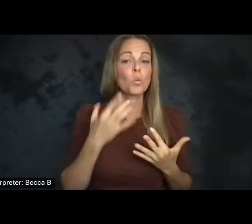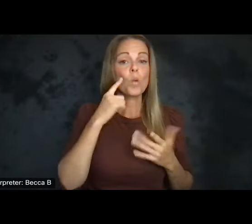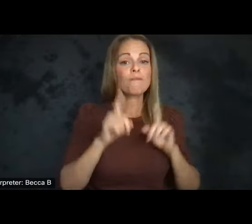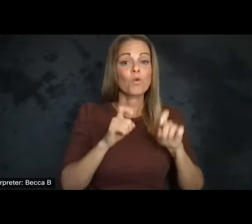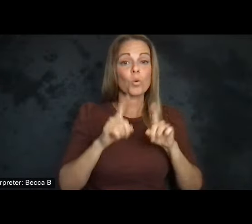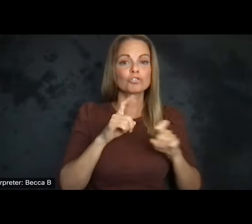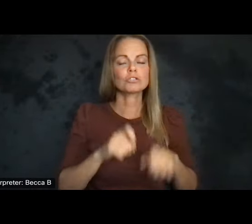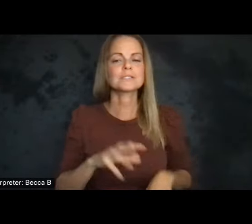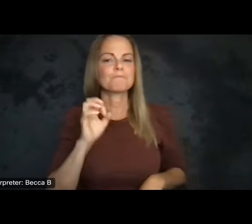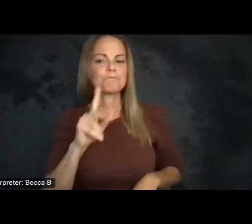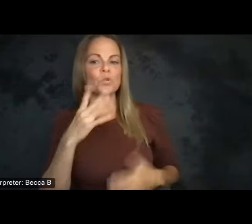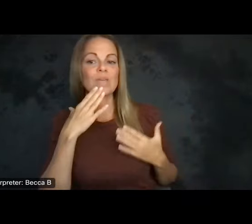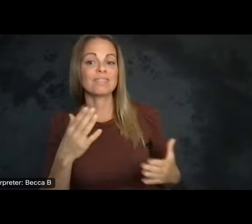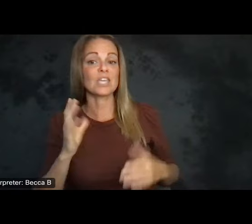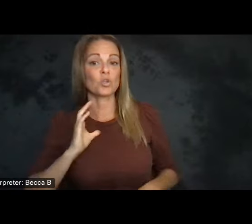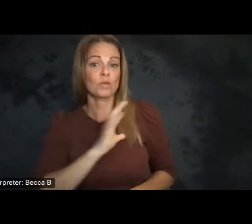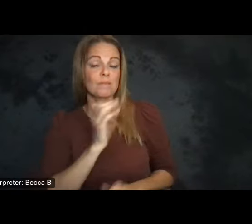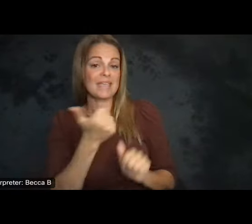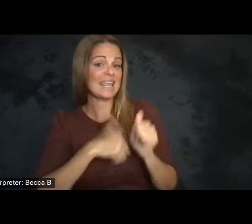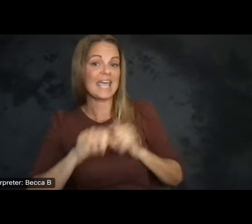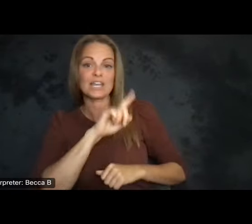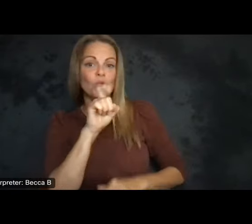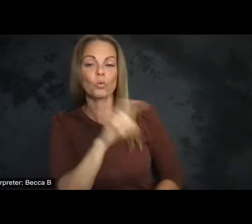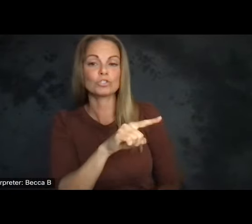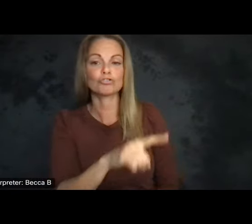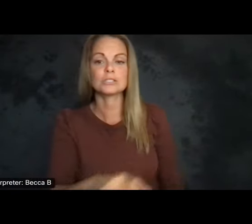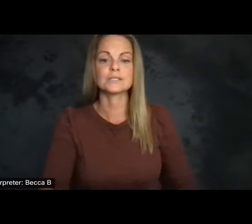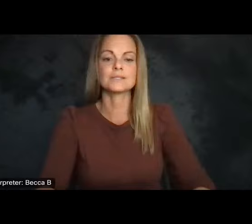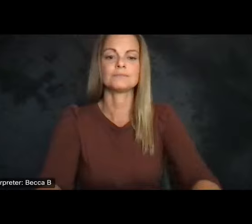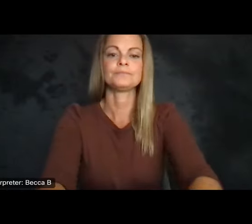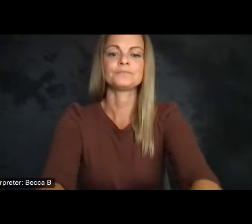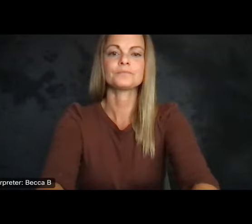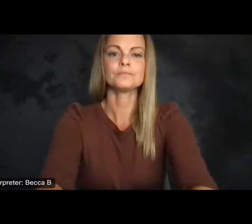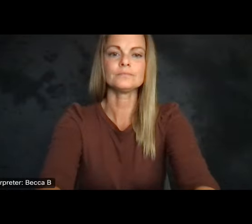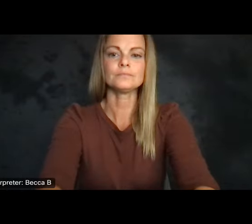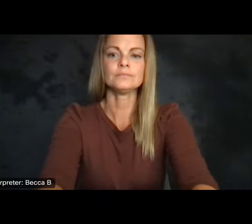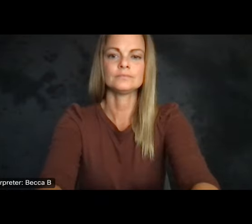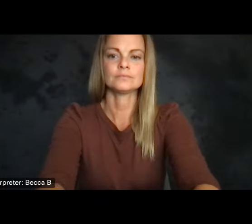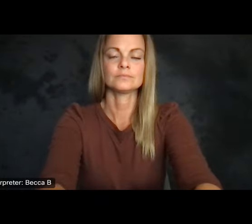you. Committee, any questions? Go ahead, Mr. Clue.